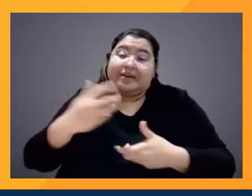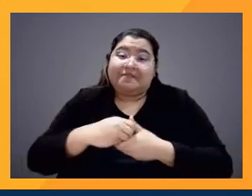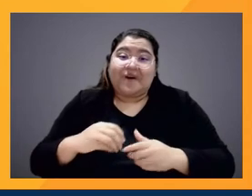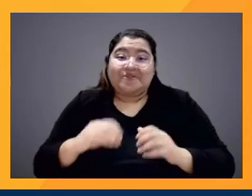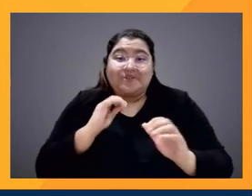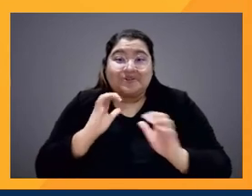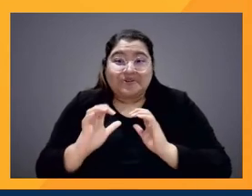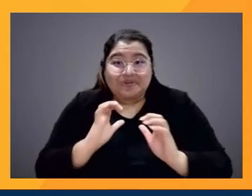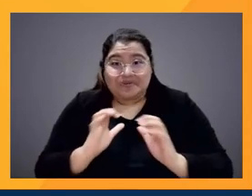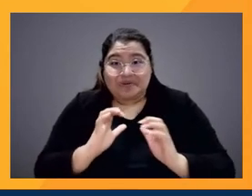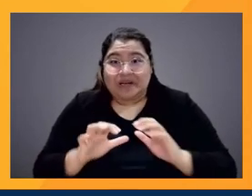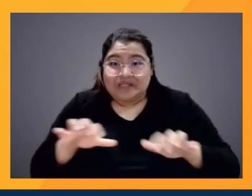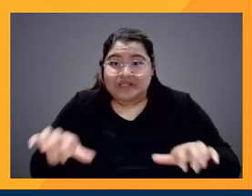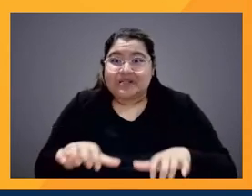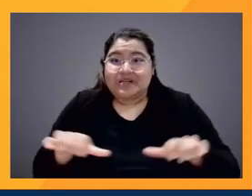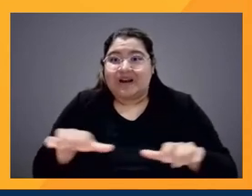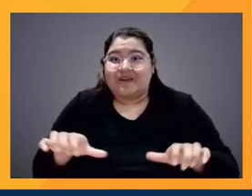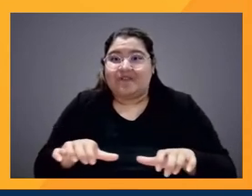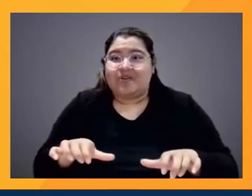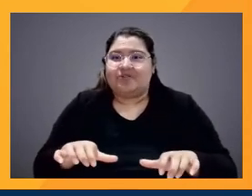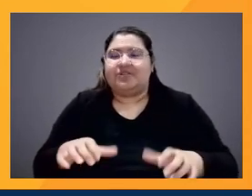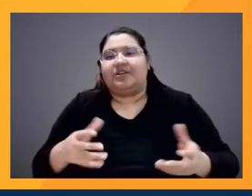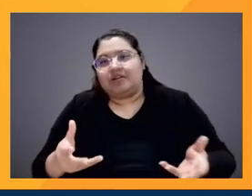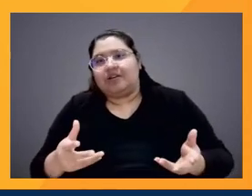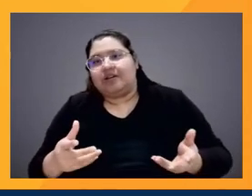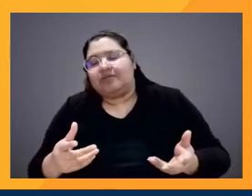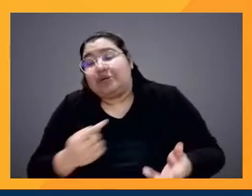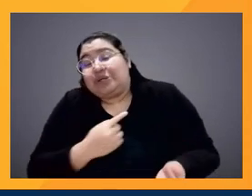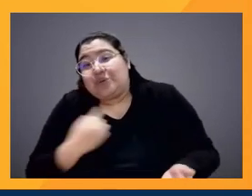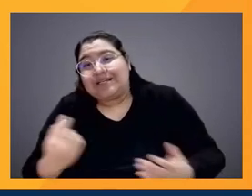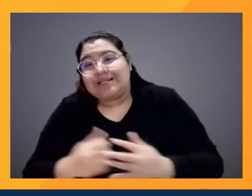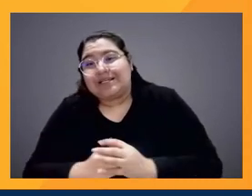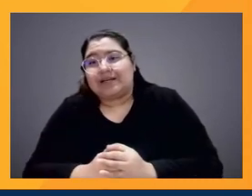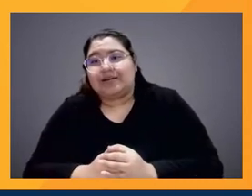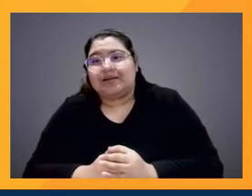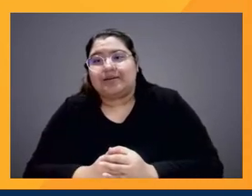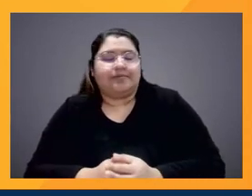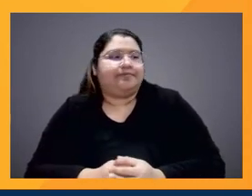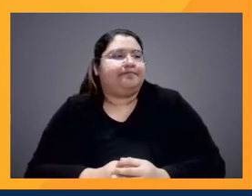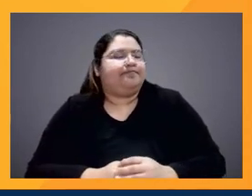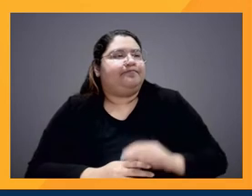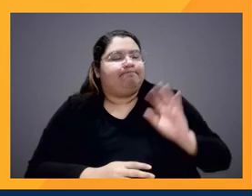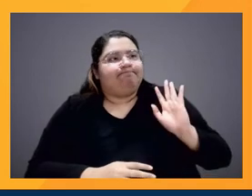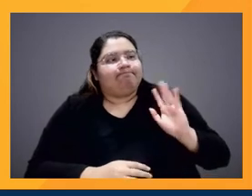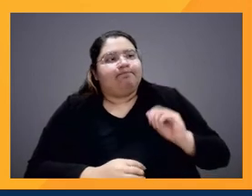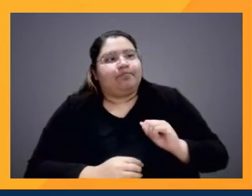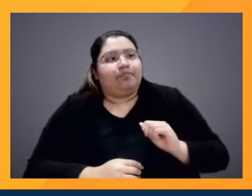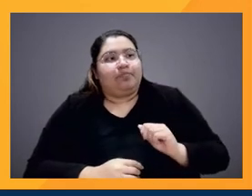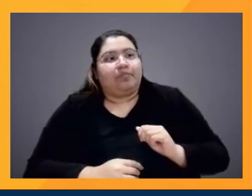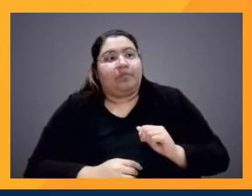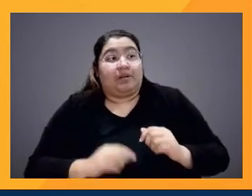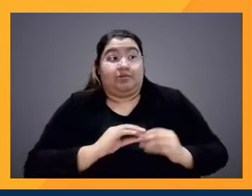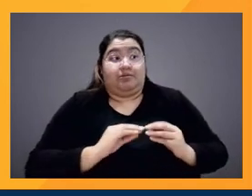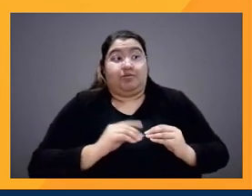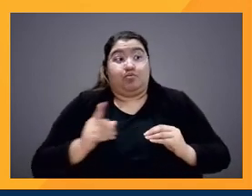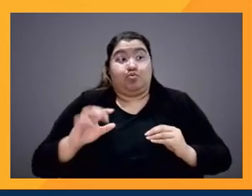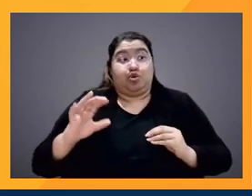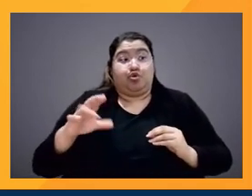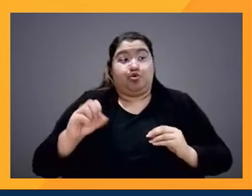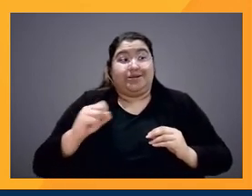in the community, we're not just saying to folks, hey, do you want to come on down and we'll do a resume workshop, which is something that we also